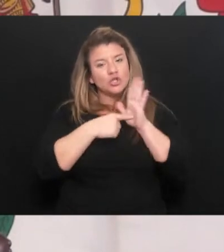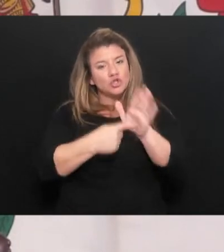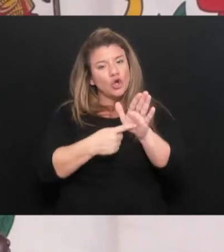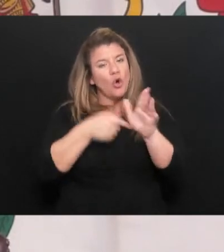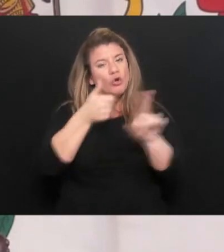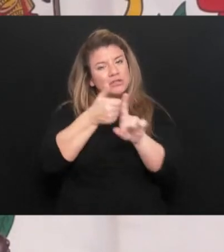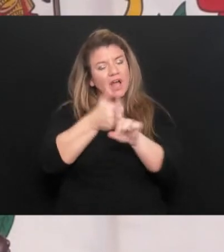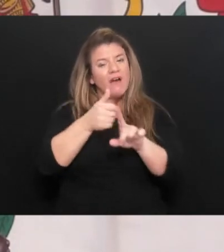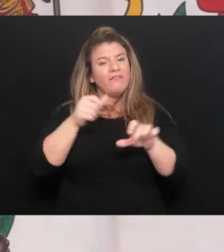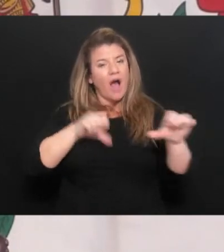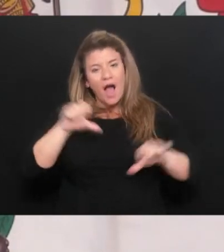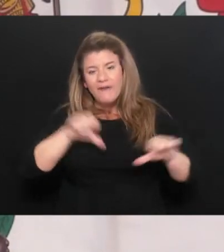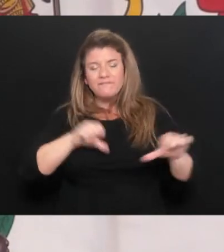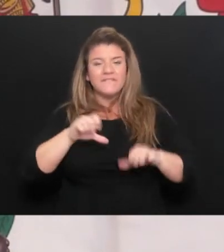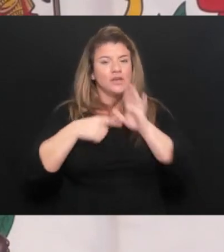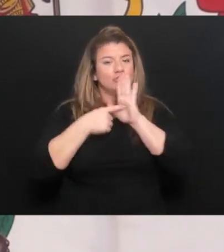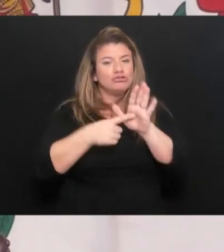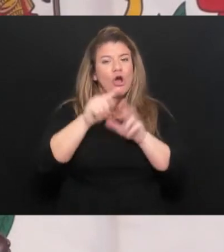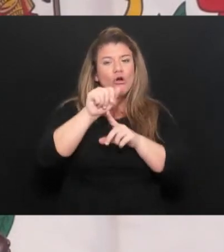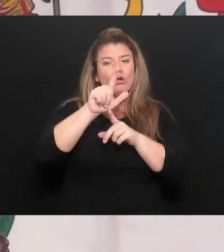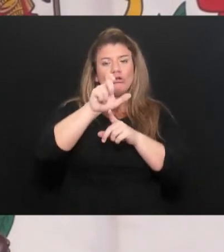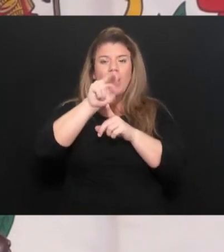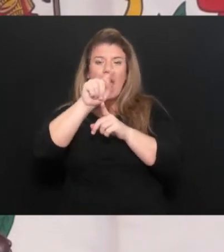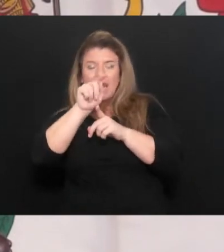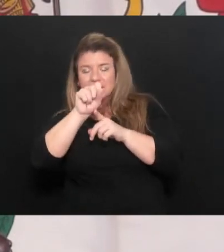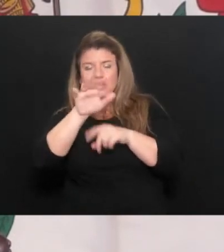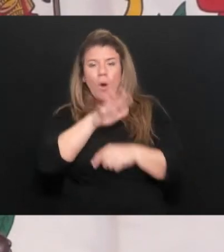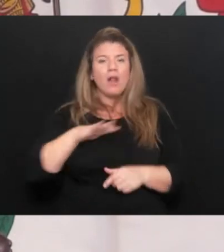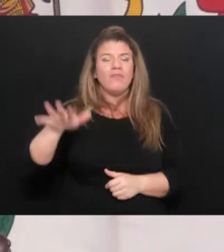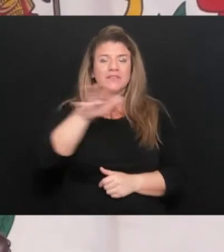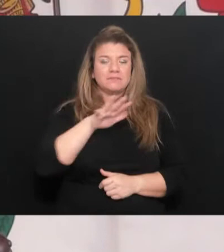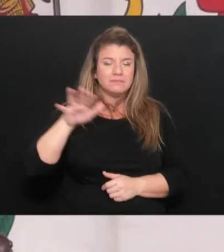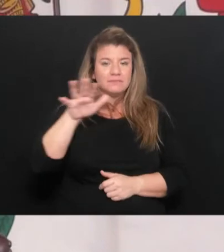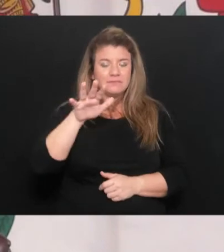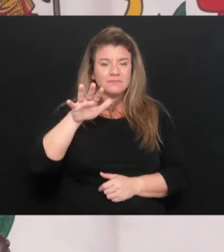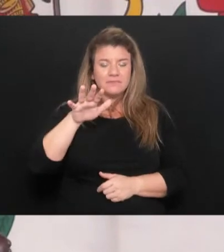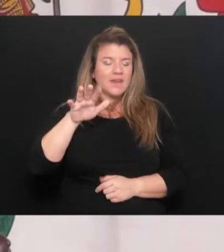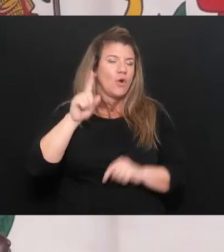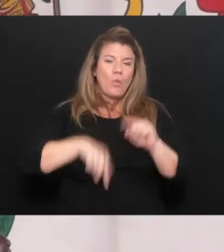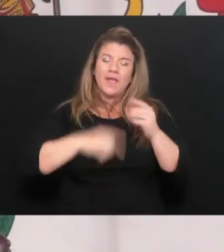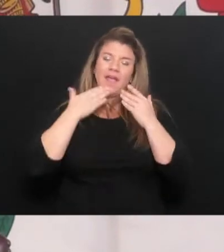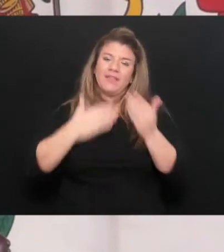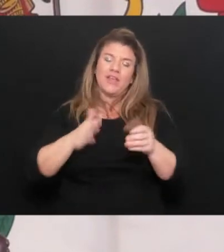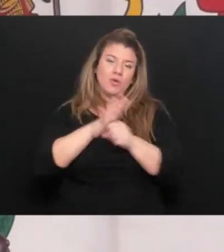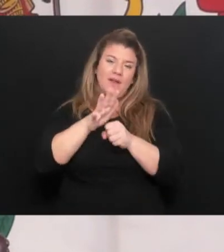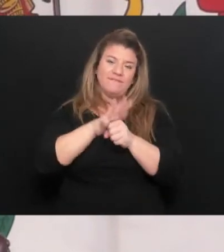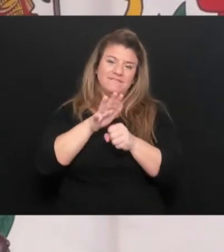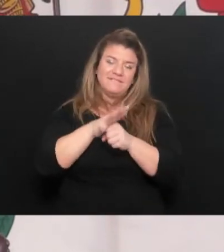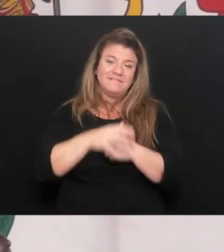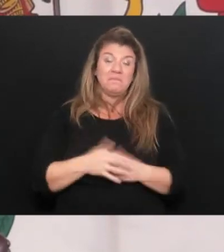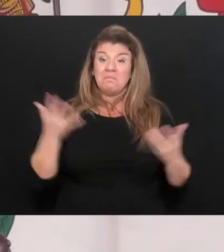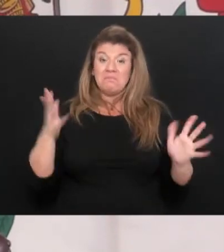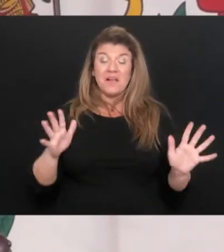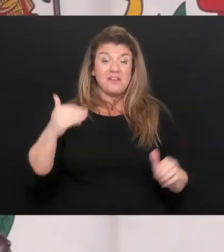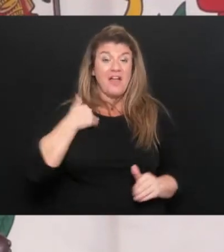yourself off, show your talents to all of us, and we can't thank you all enough. That's all I got right now. Thank you all.